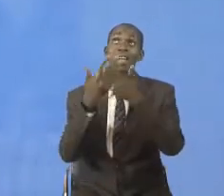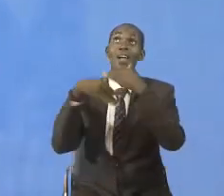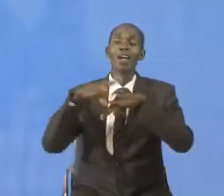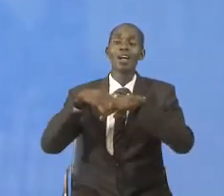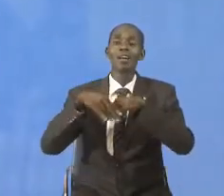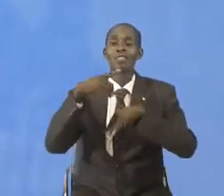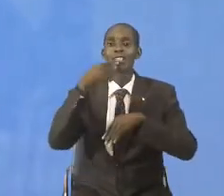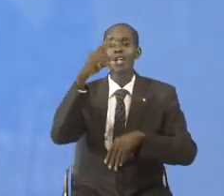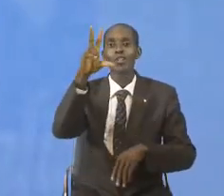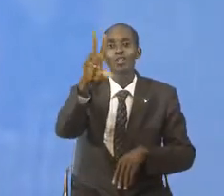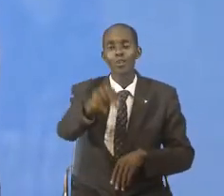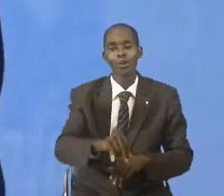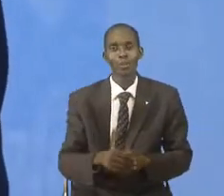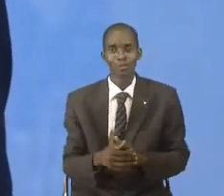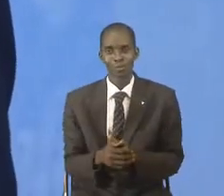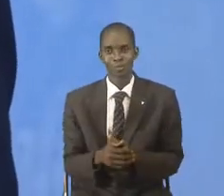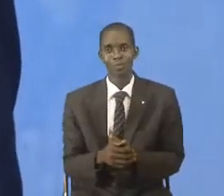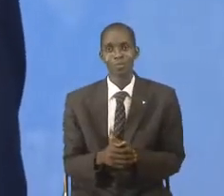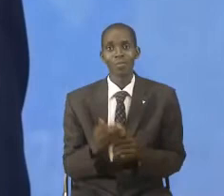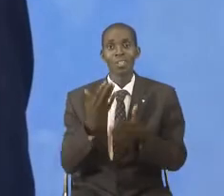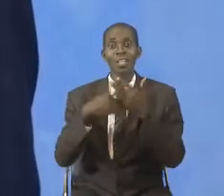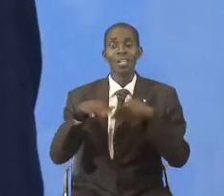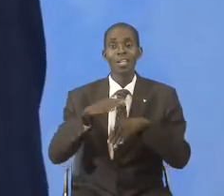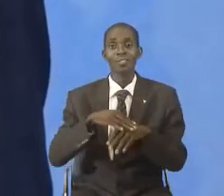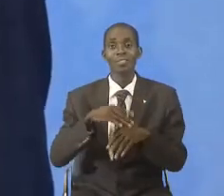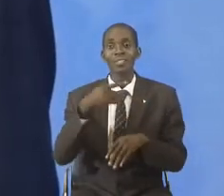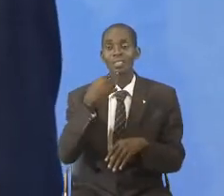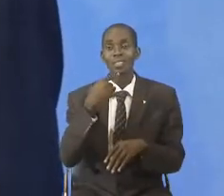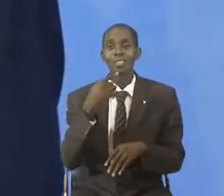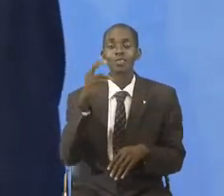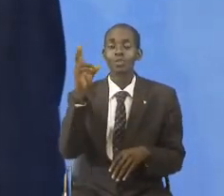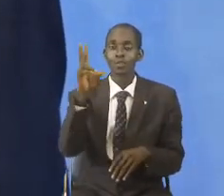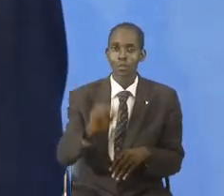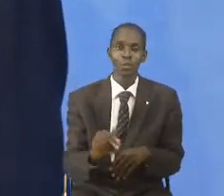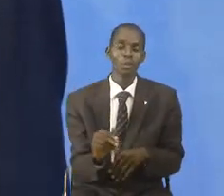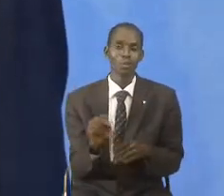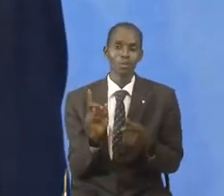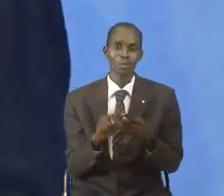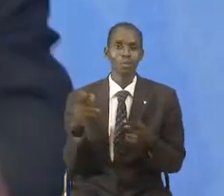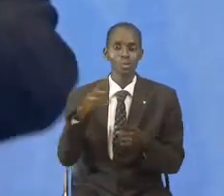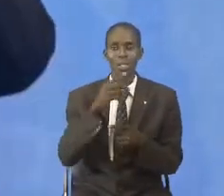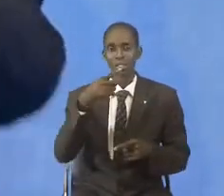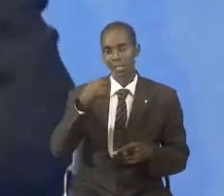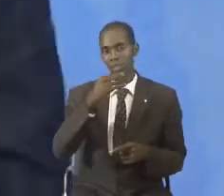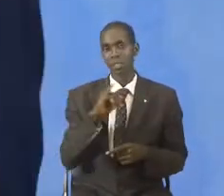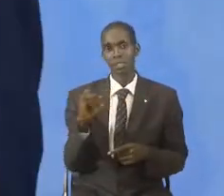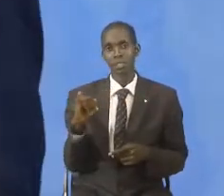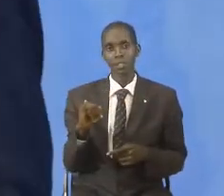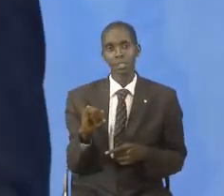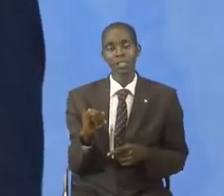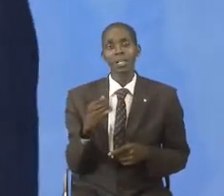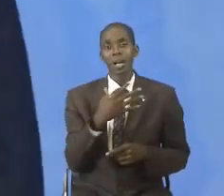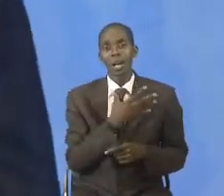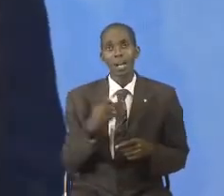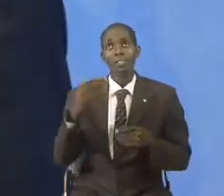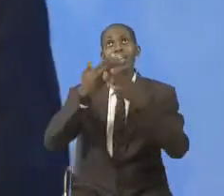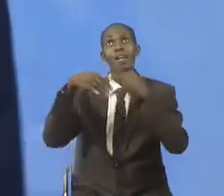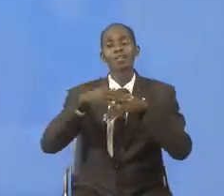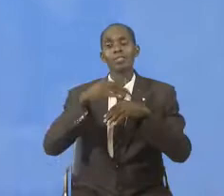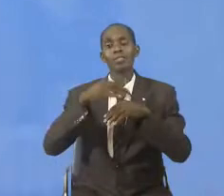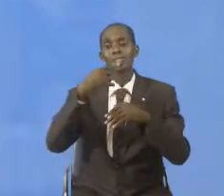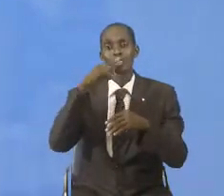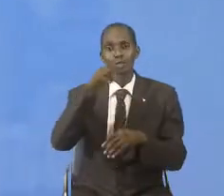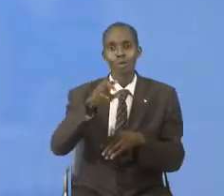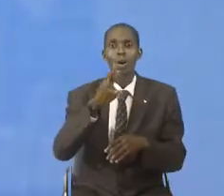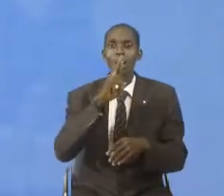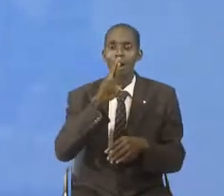dead before your time. Heaven says no. Heaven says there's a decree that